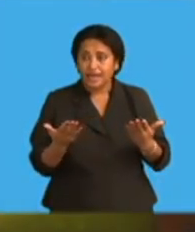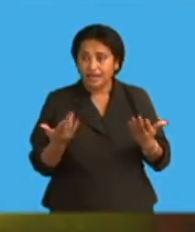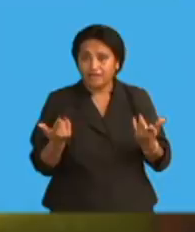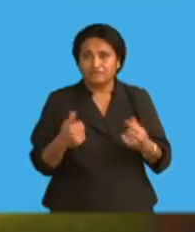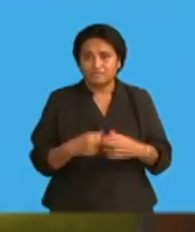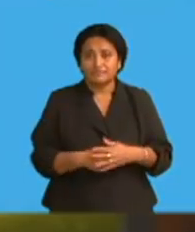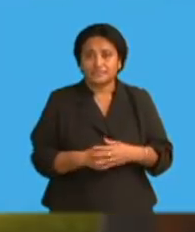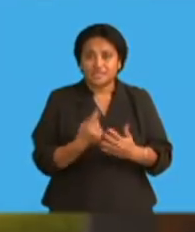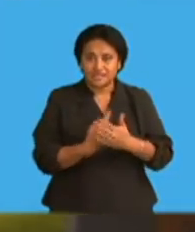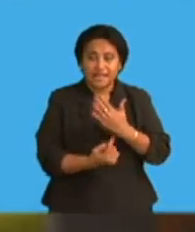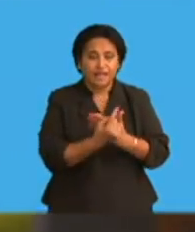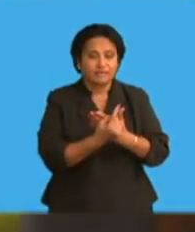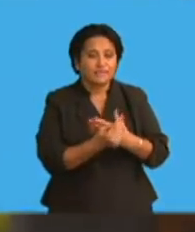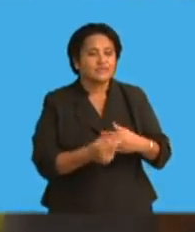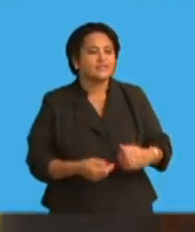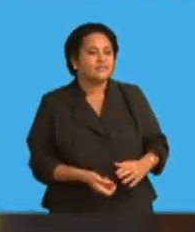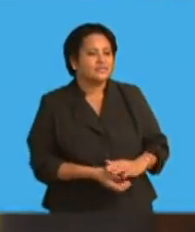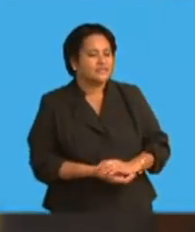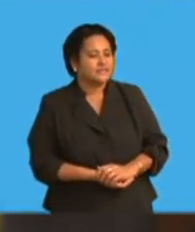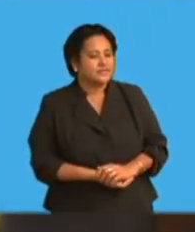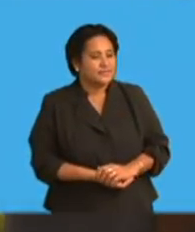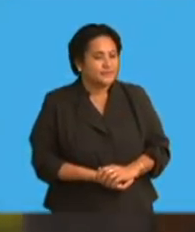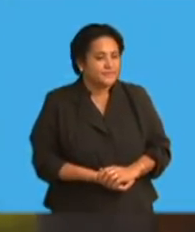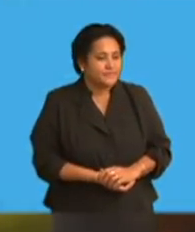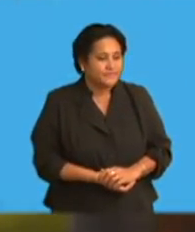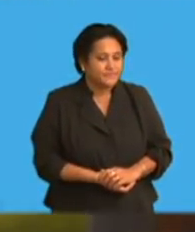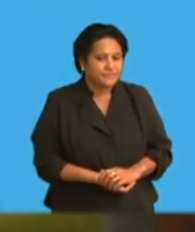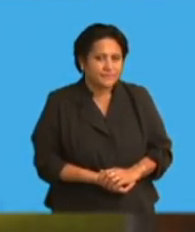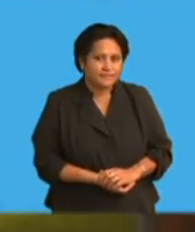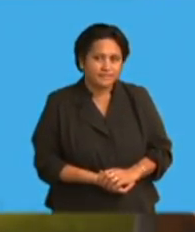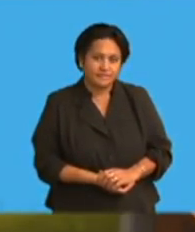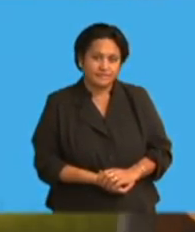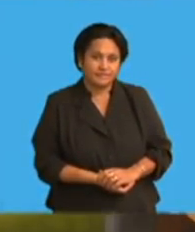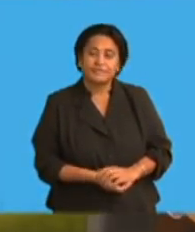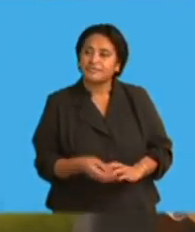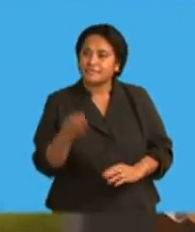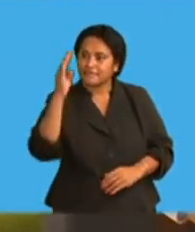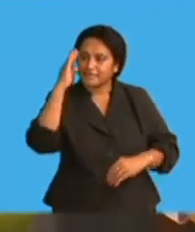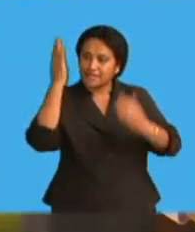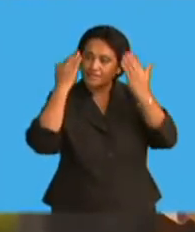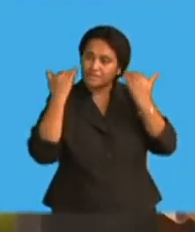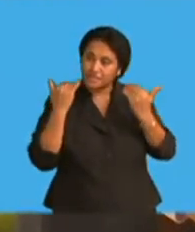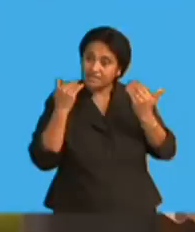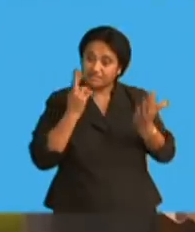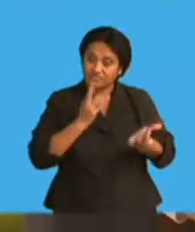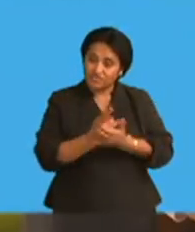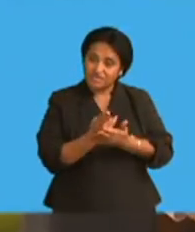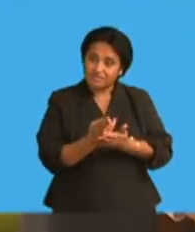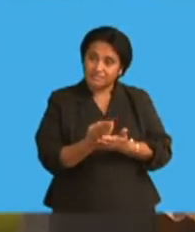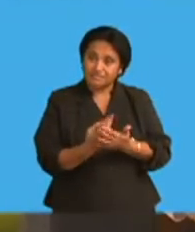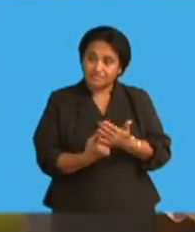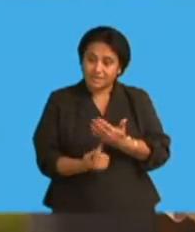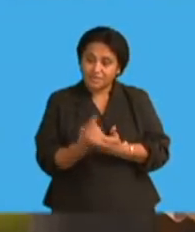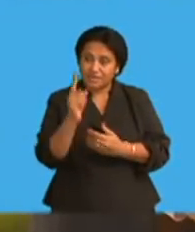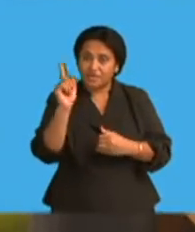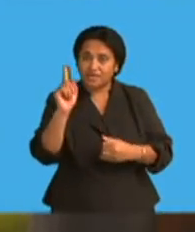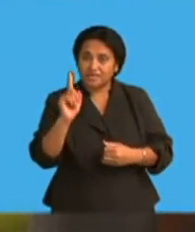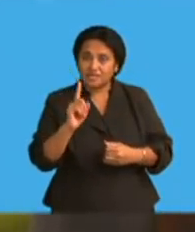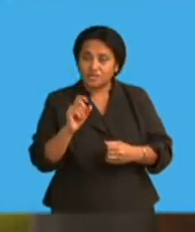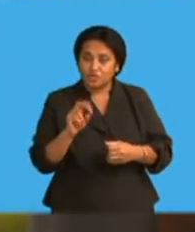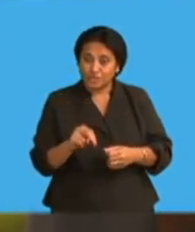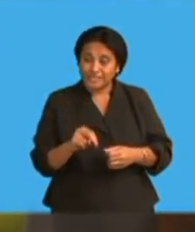Madam Speaker. Madam Speaker, Madam Speaker, the reality is that we need to ensure,